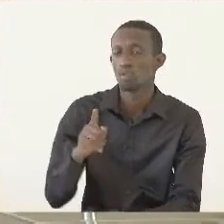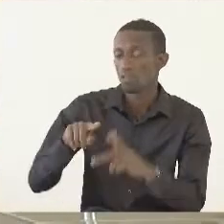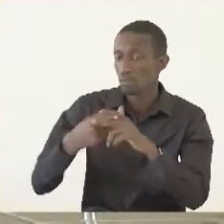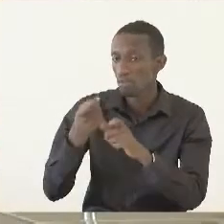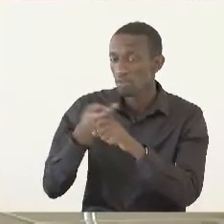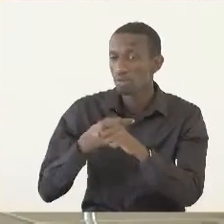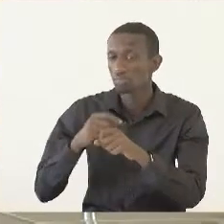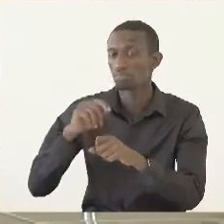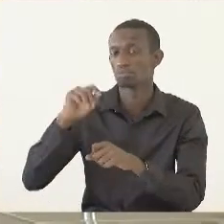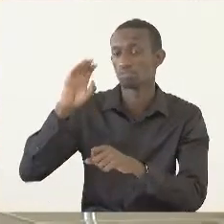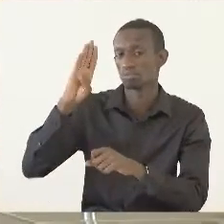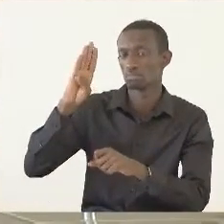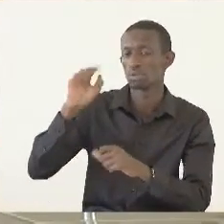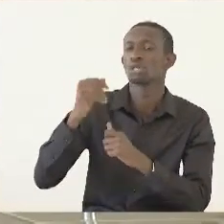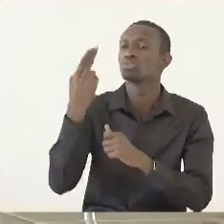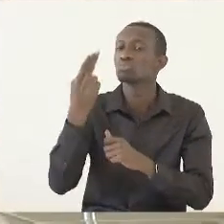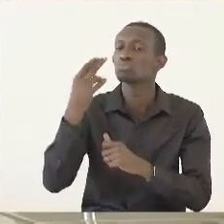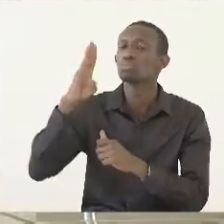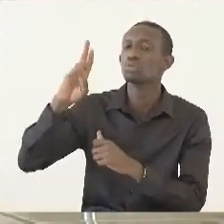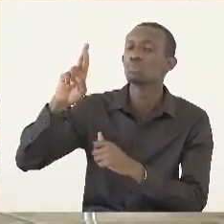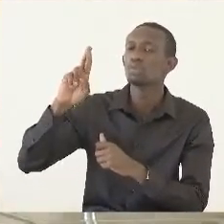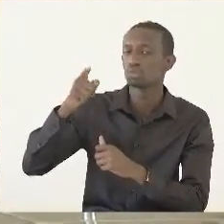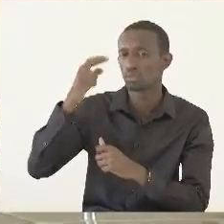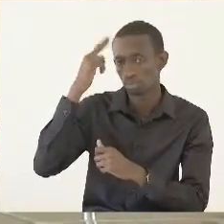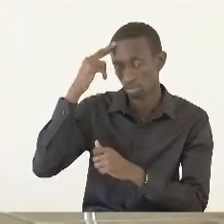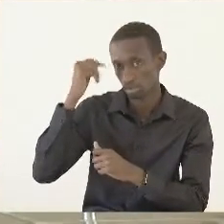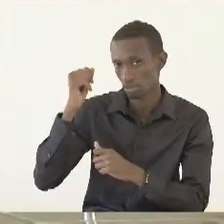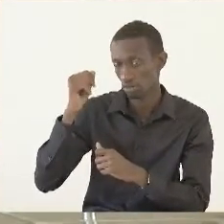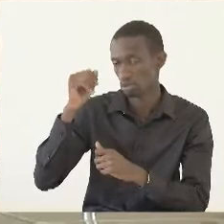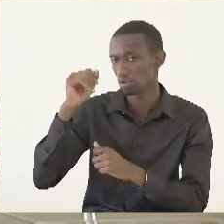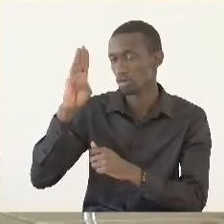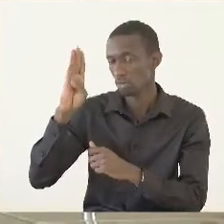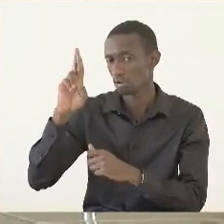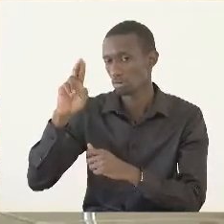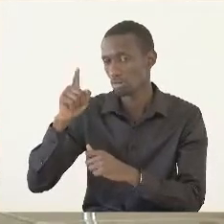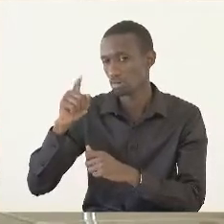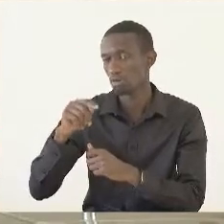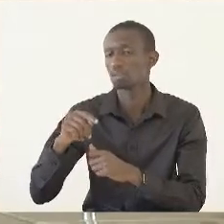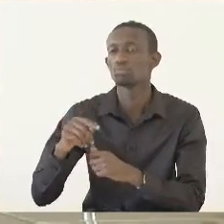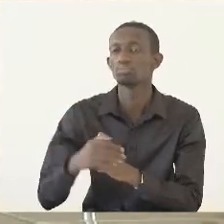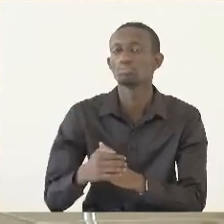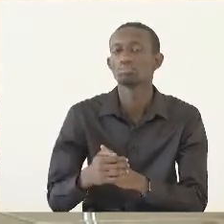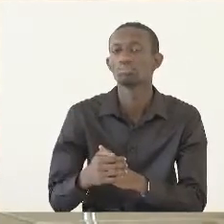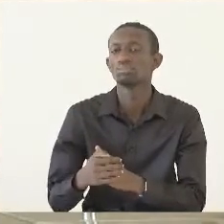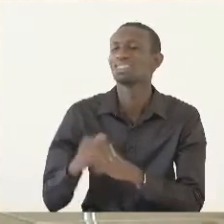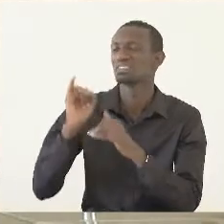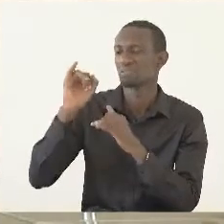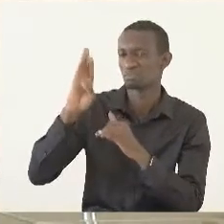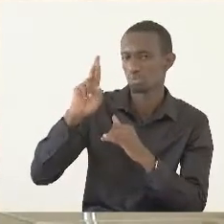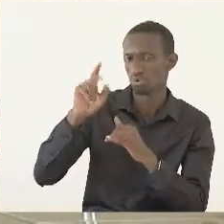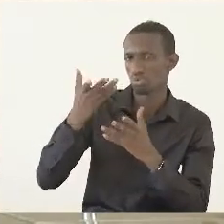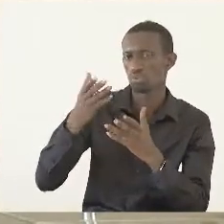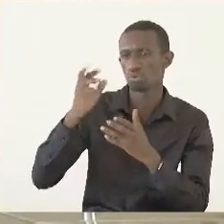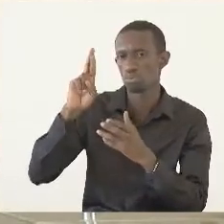with 2-bromo. Remember, if it is a bromine, then it is named as bromo. If it is chlorine, it is named